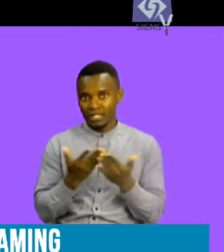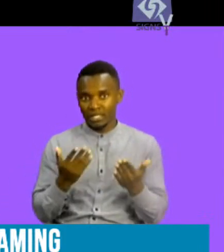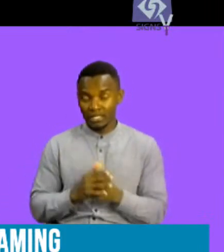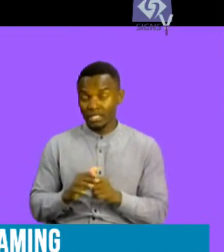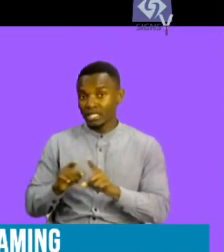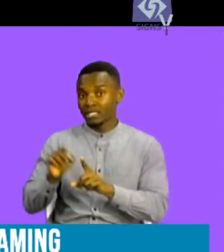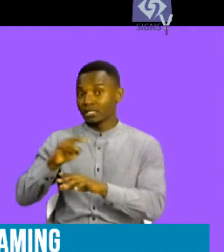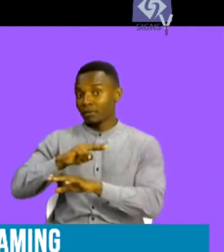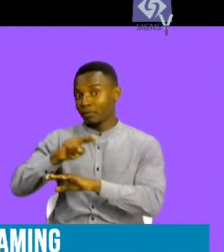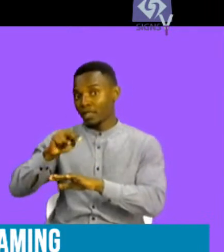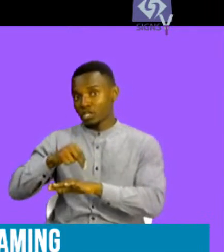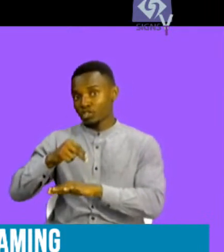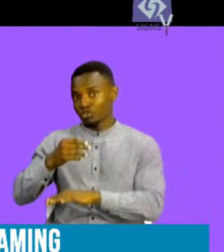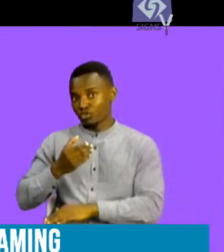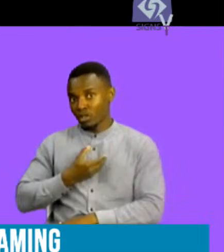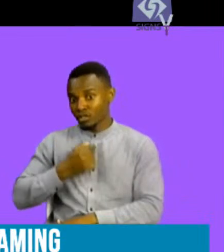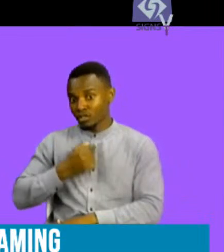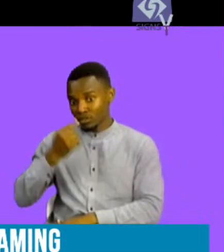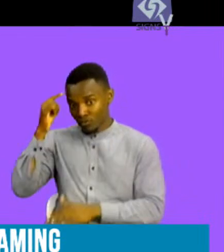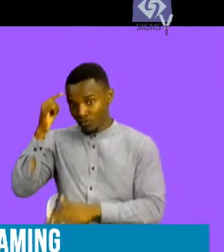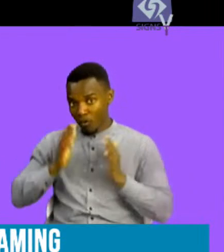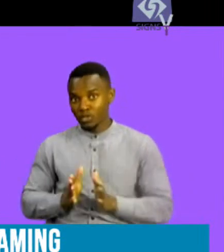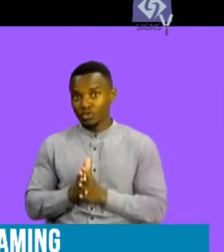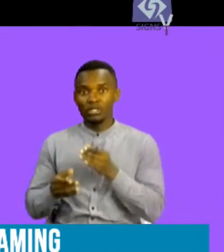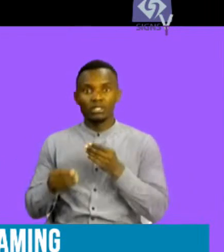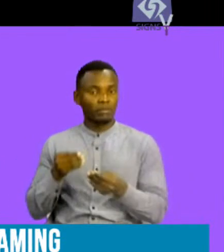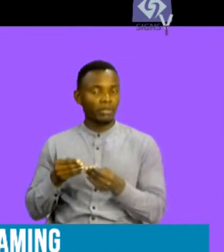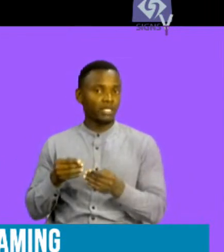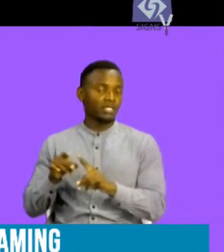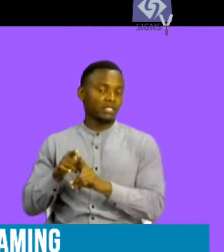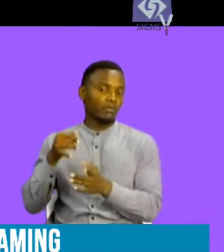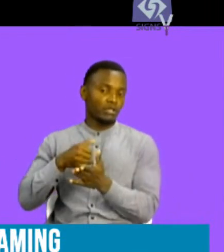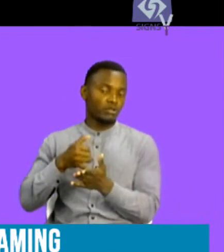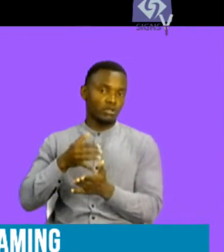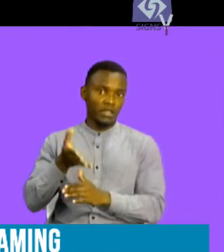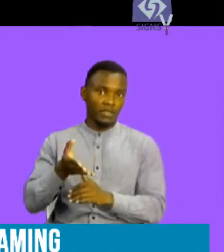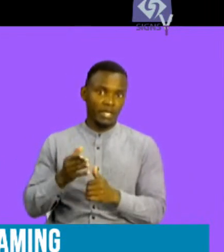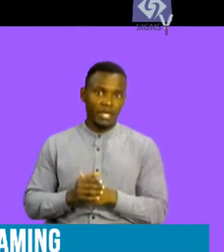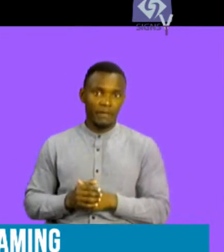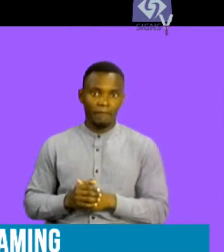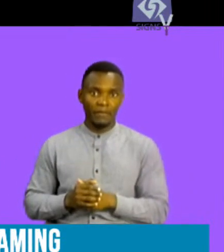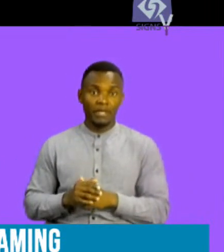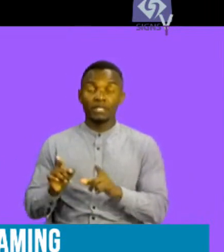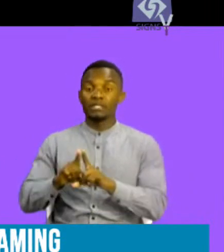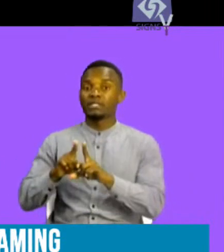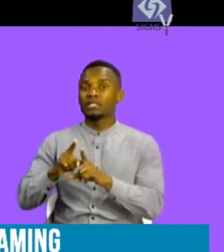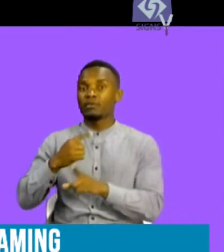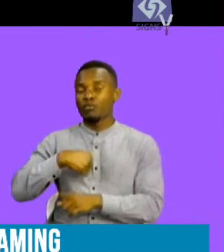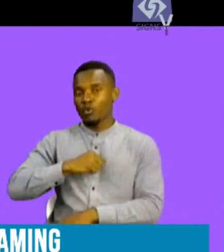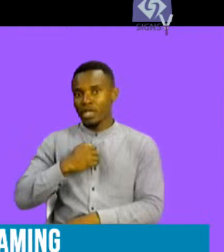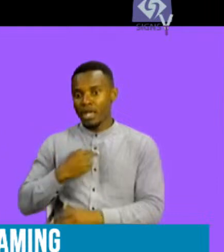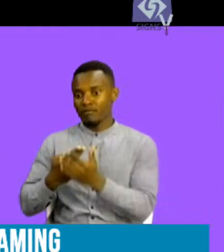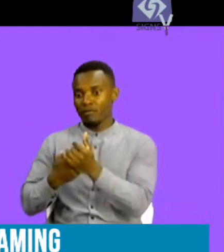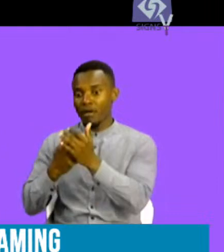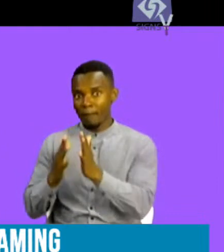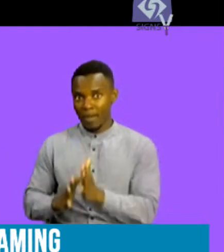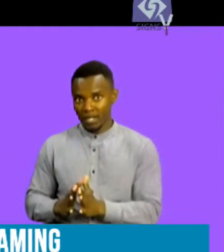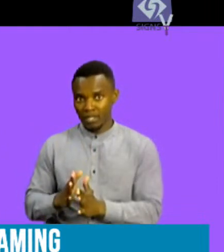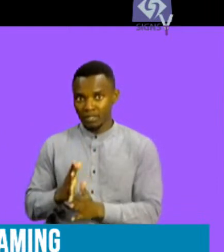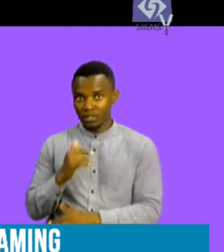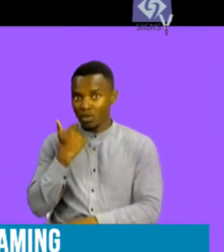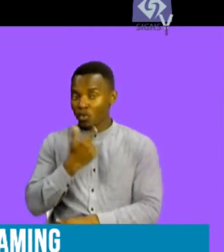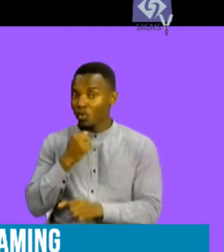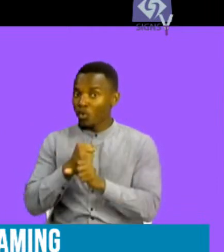also a part of the sector working group. Then we have brought in partners that are working